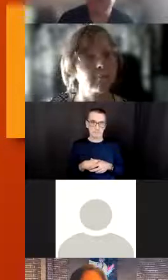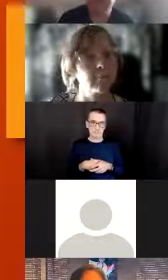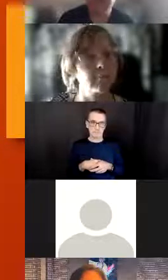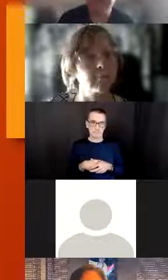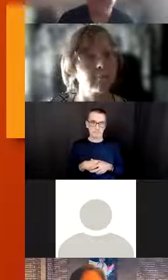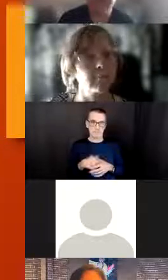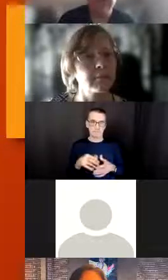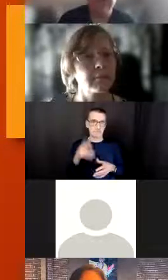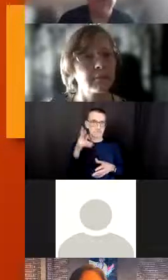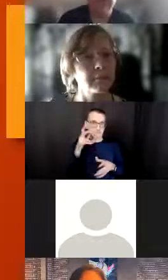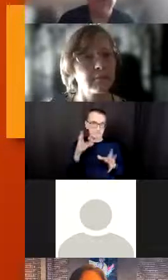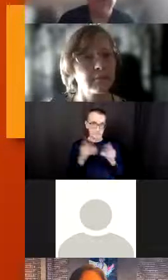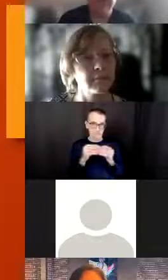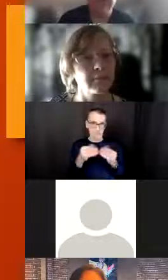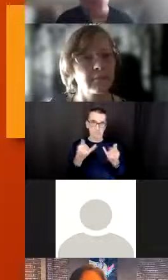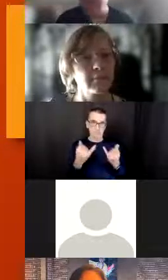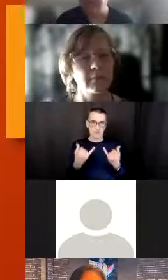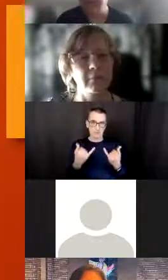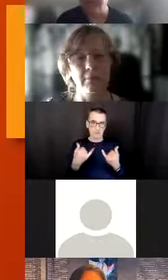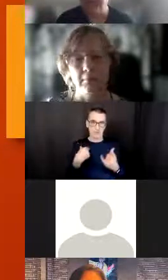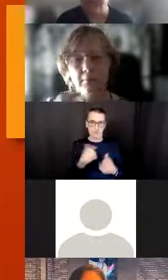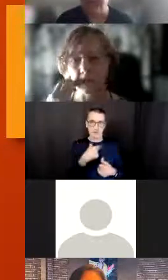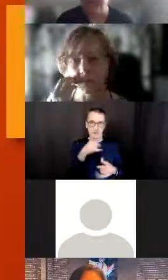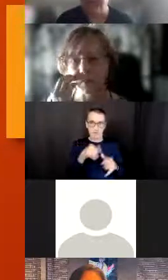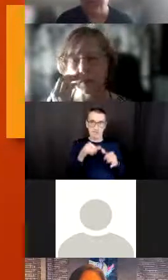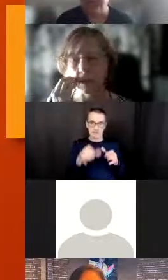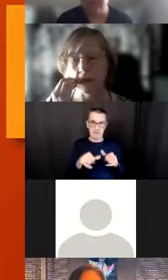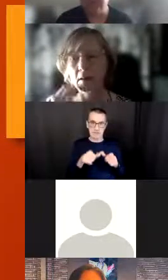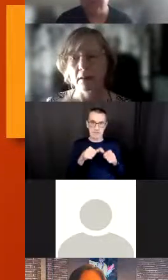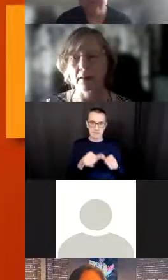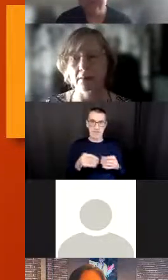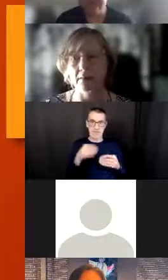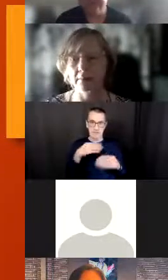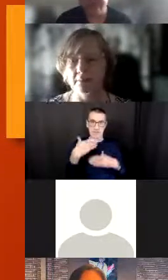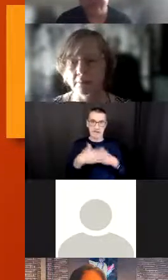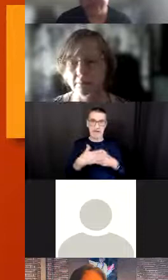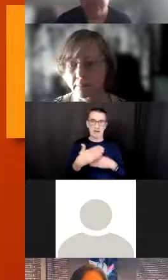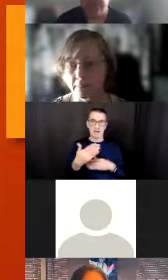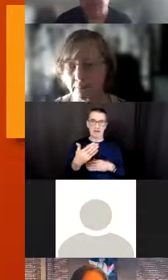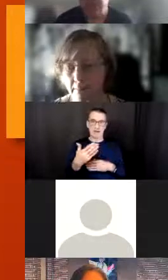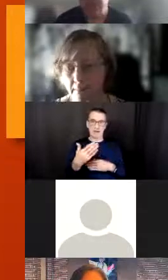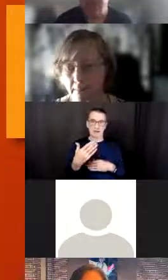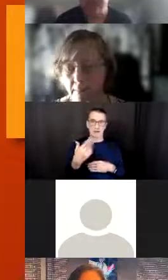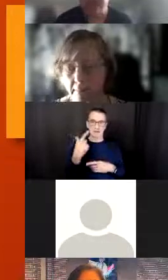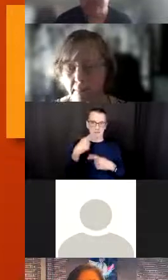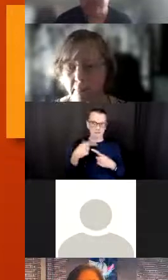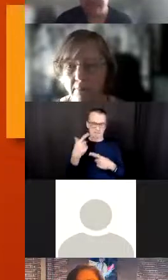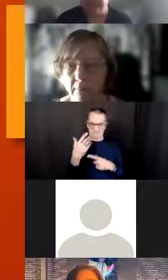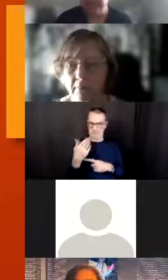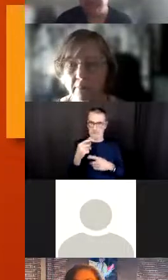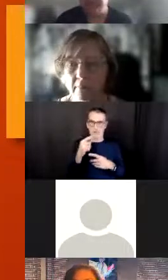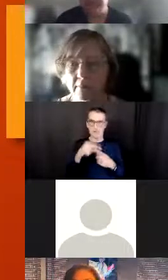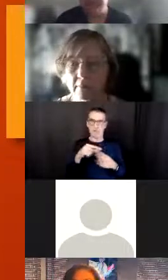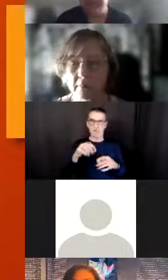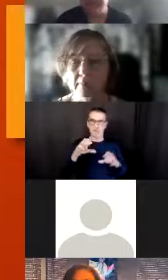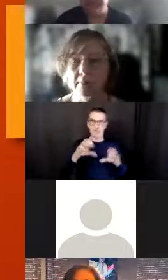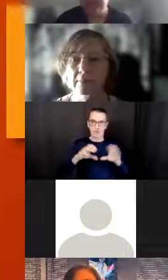listening session today. We will be staying on for the next 15 chat, and please put